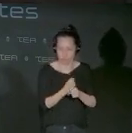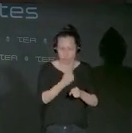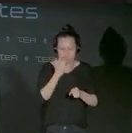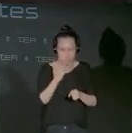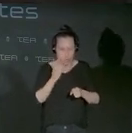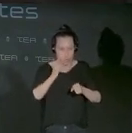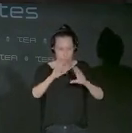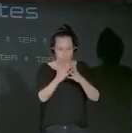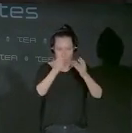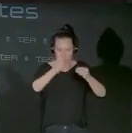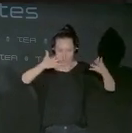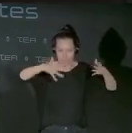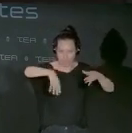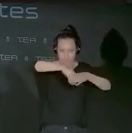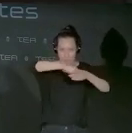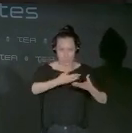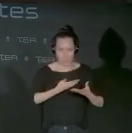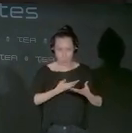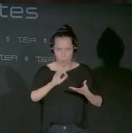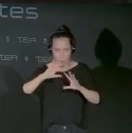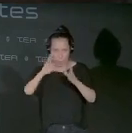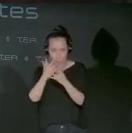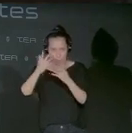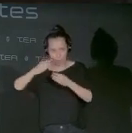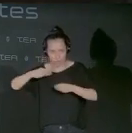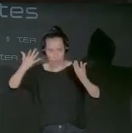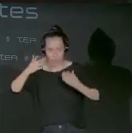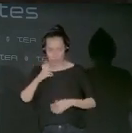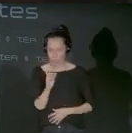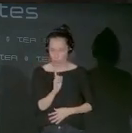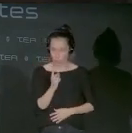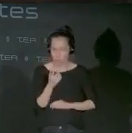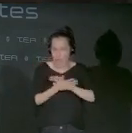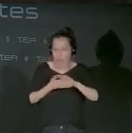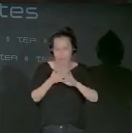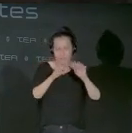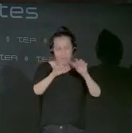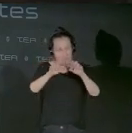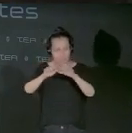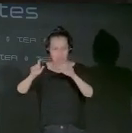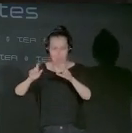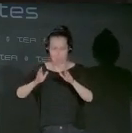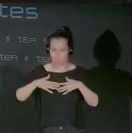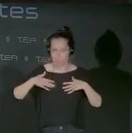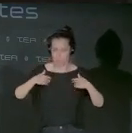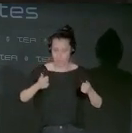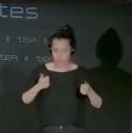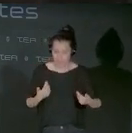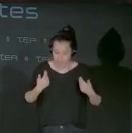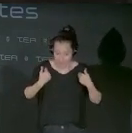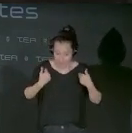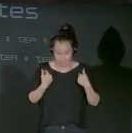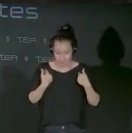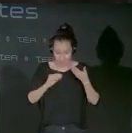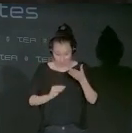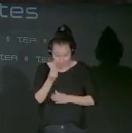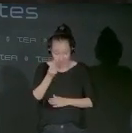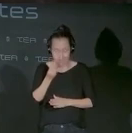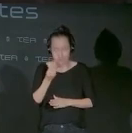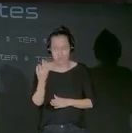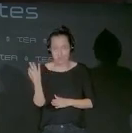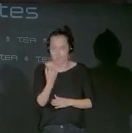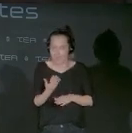but almost any video game developer has to deal with stuff we might be struggling with in case of